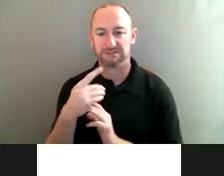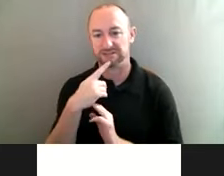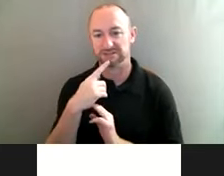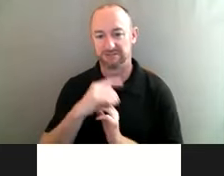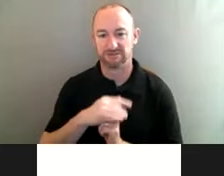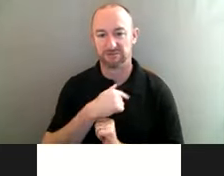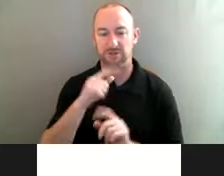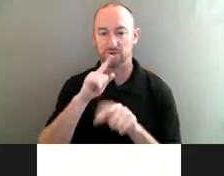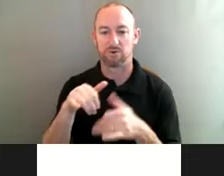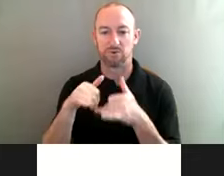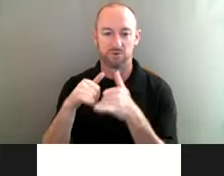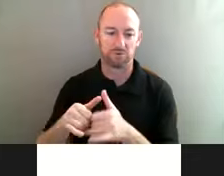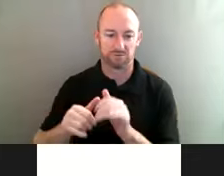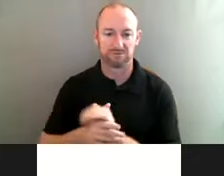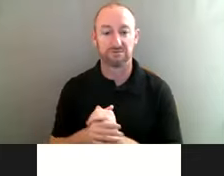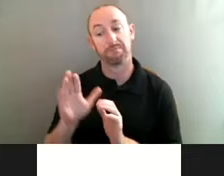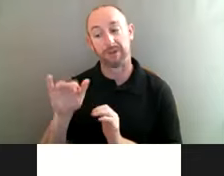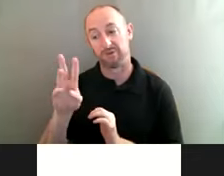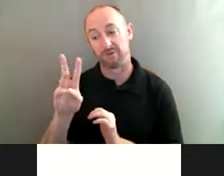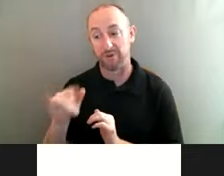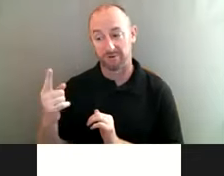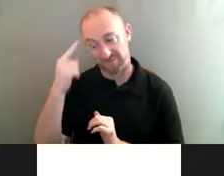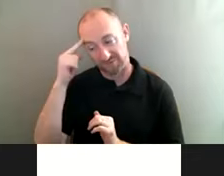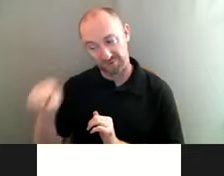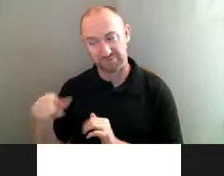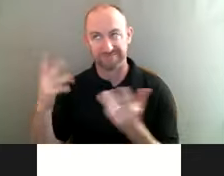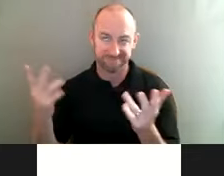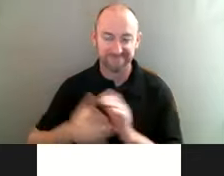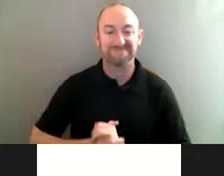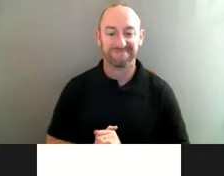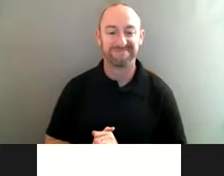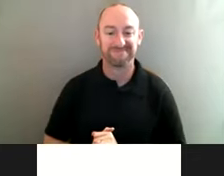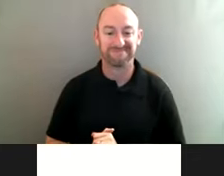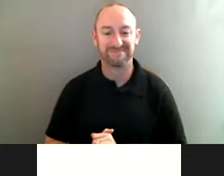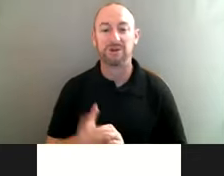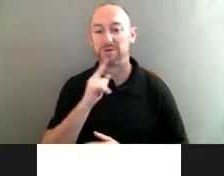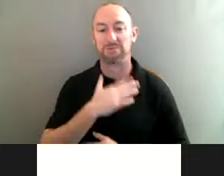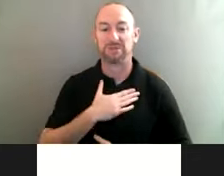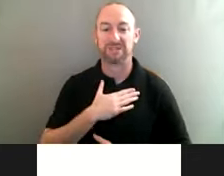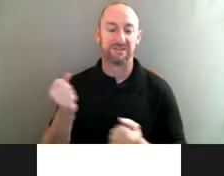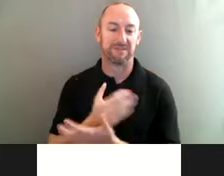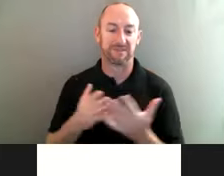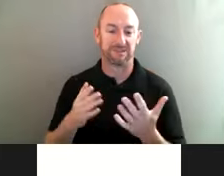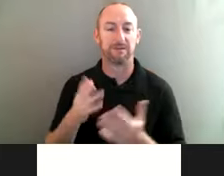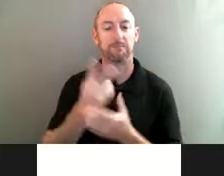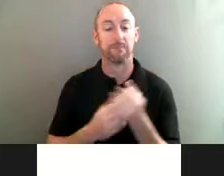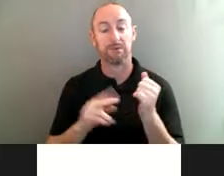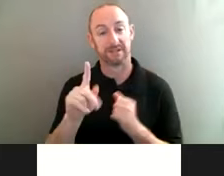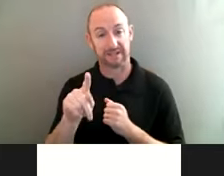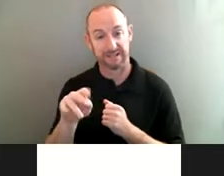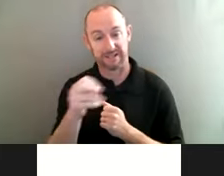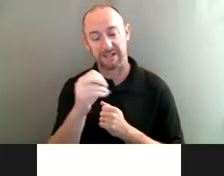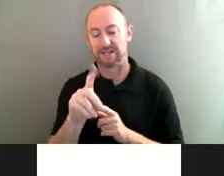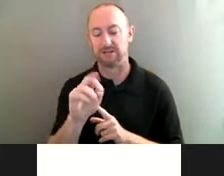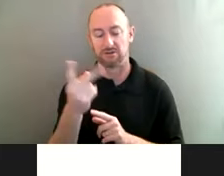we need to order these awards. And by the way, one of them is for you. So I really appreciate everything that both Katie and Doug